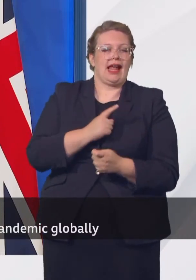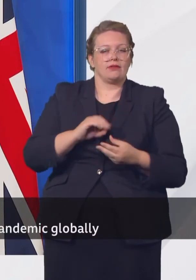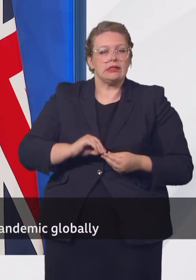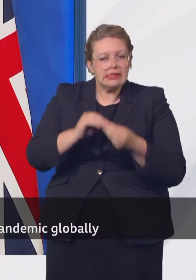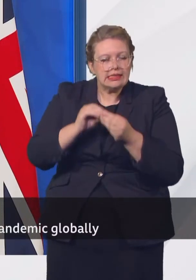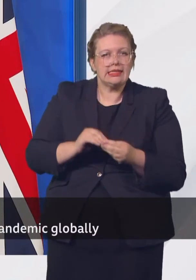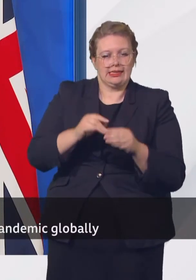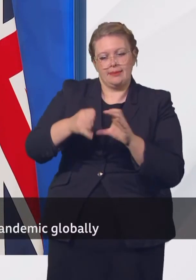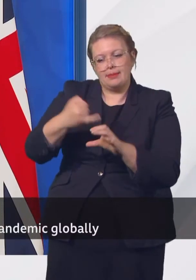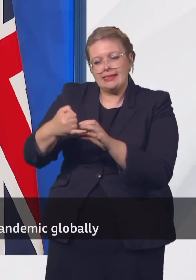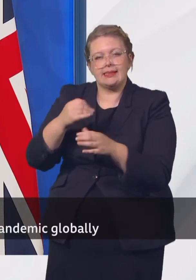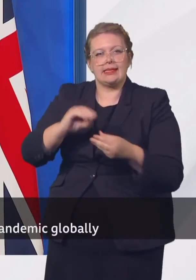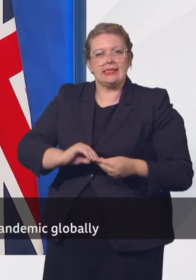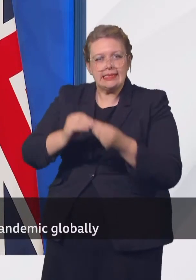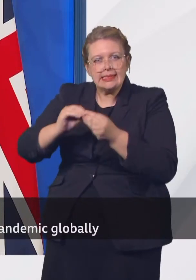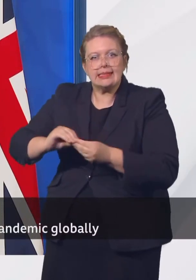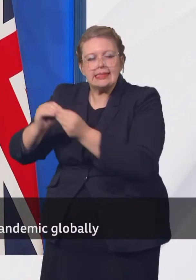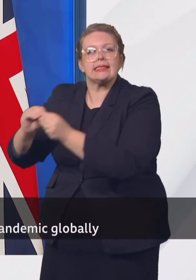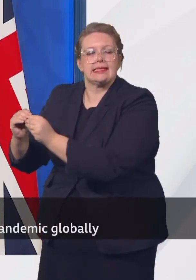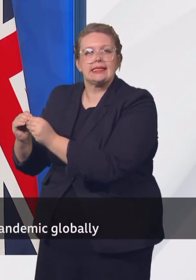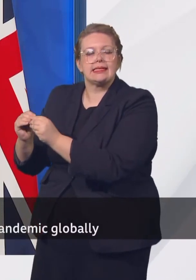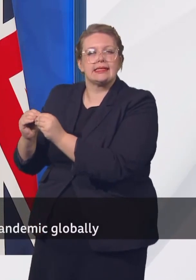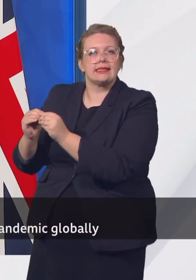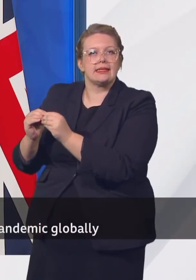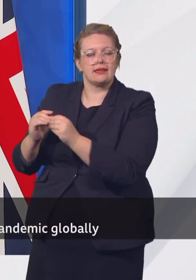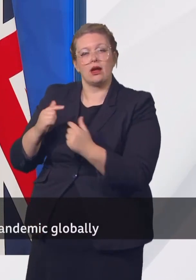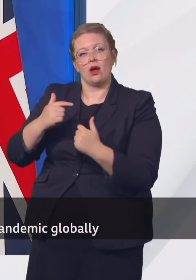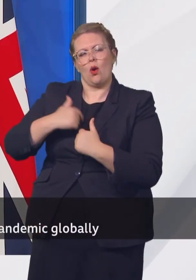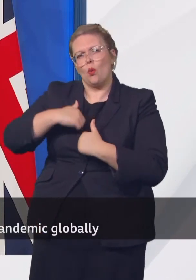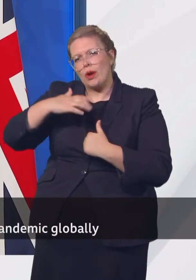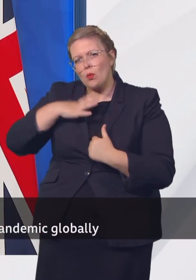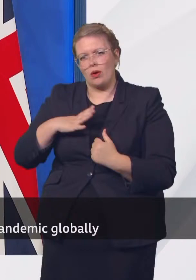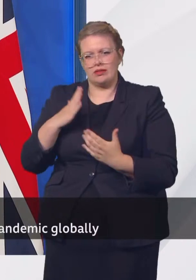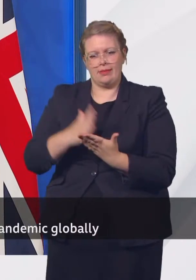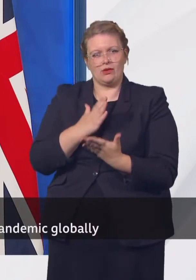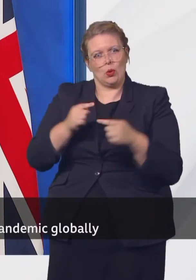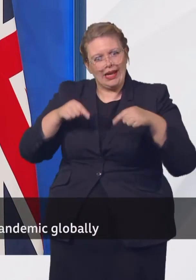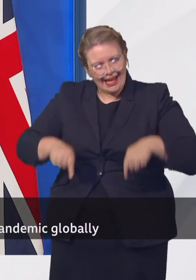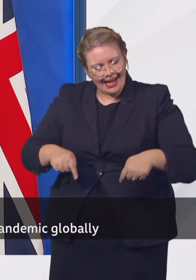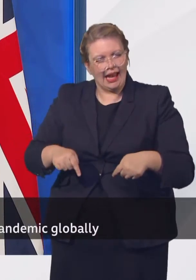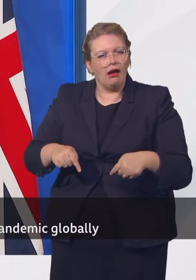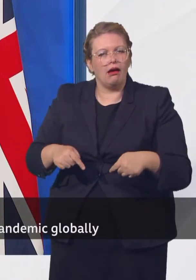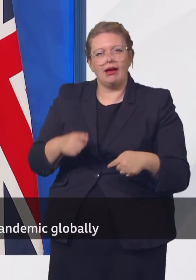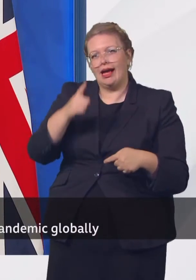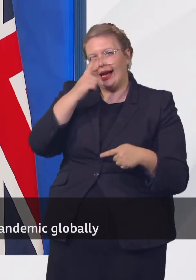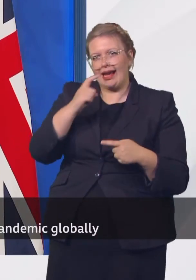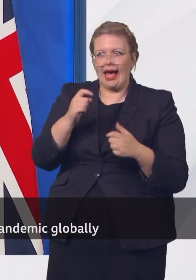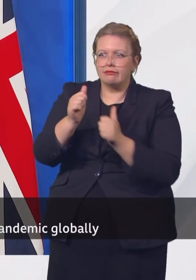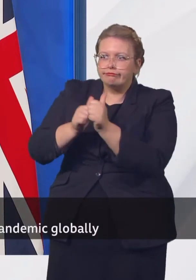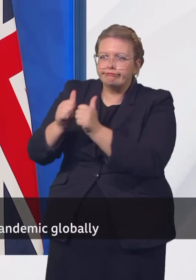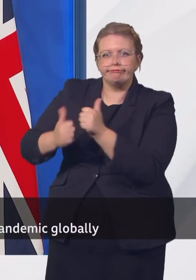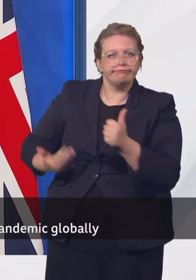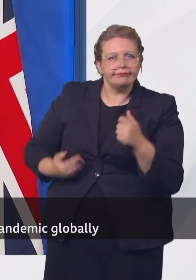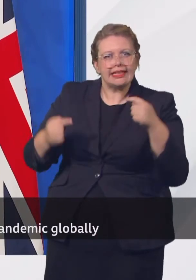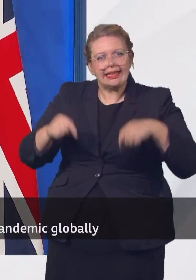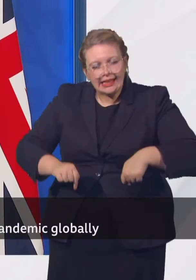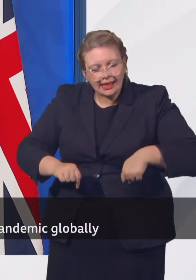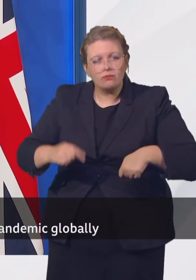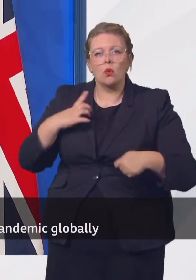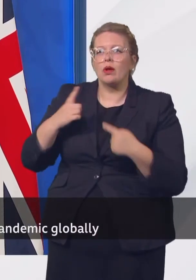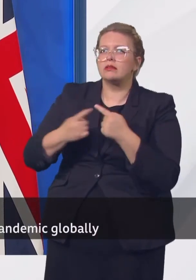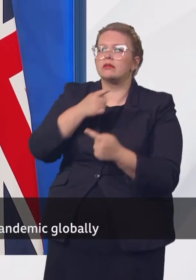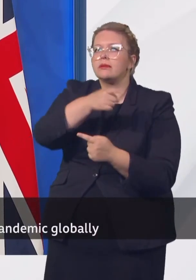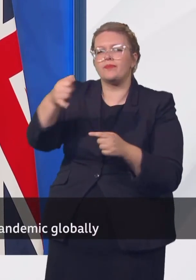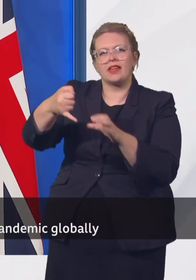to make it an impossible choice for a pharmaceutical company not to invest in the